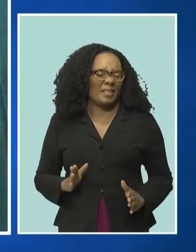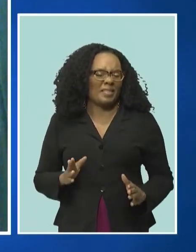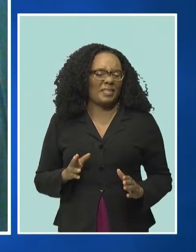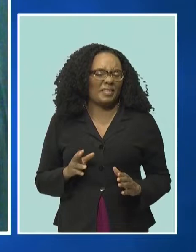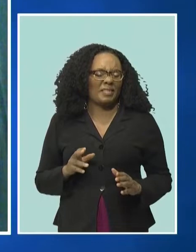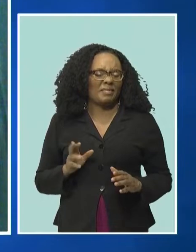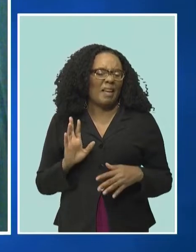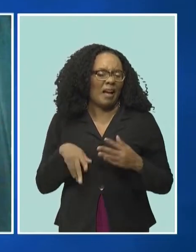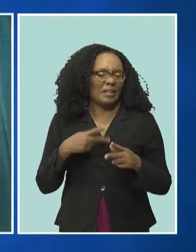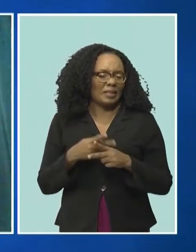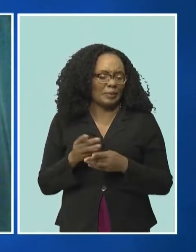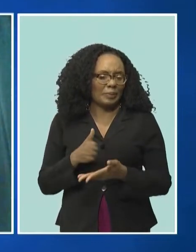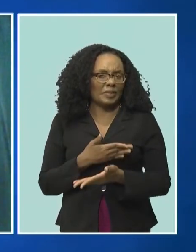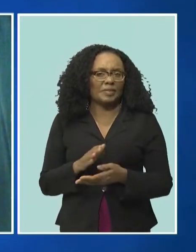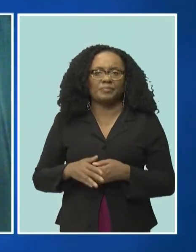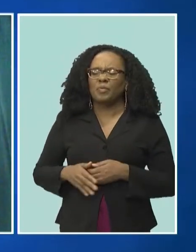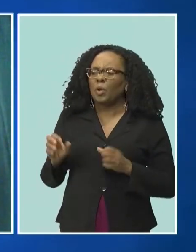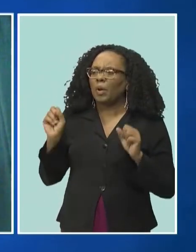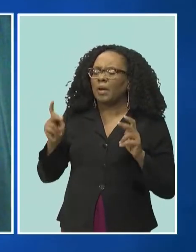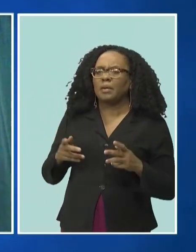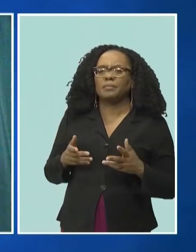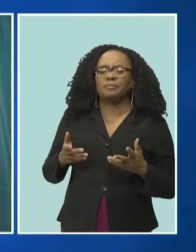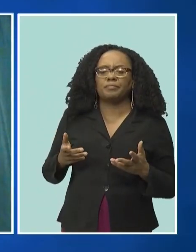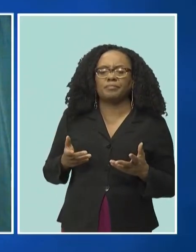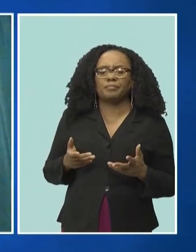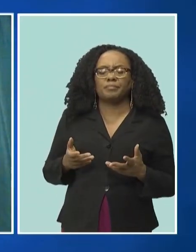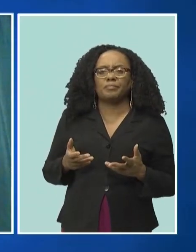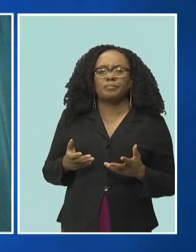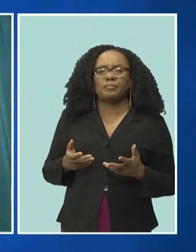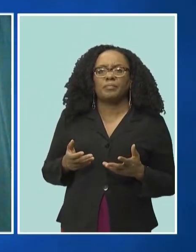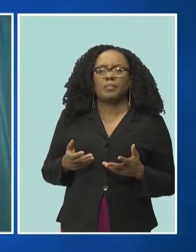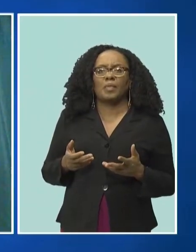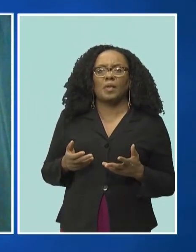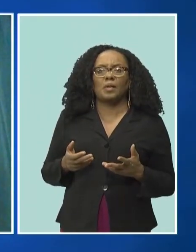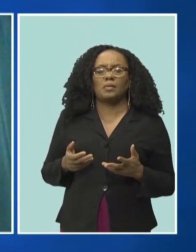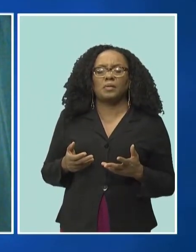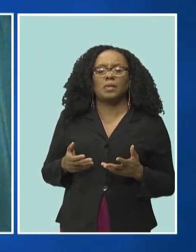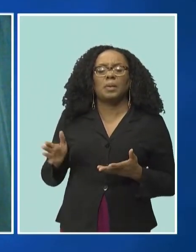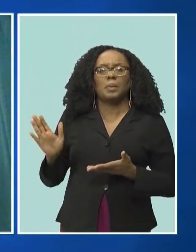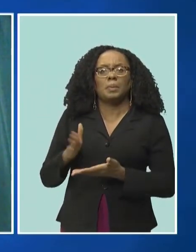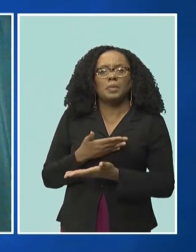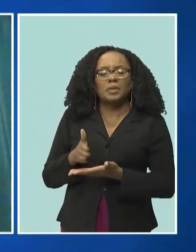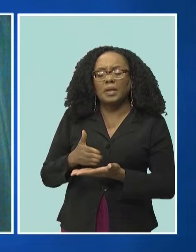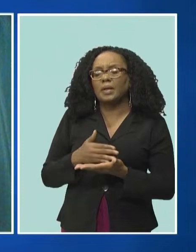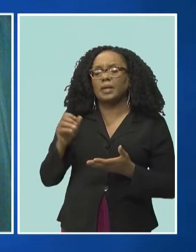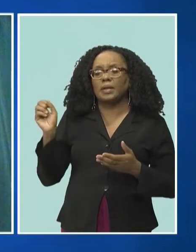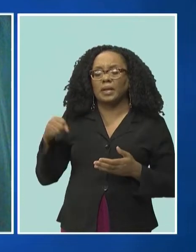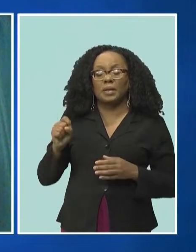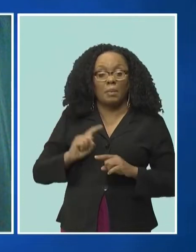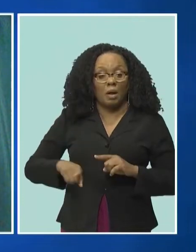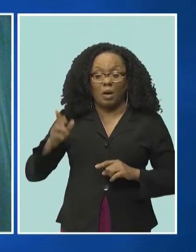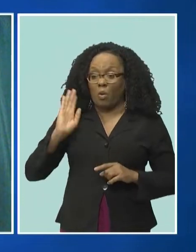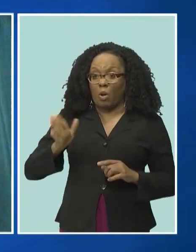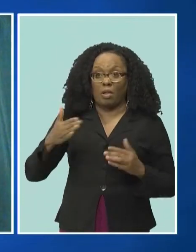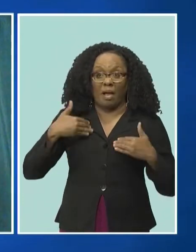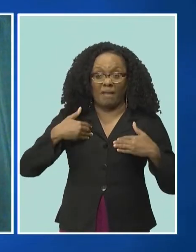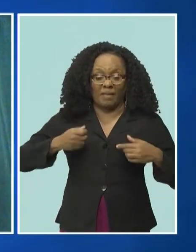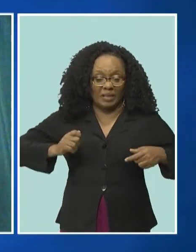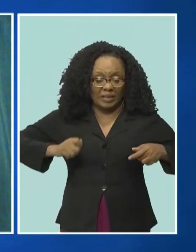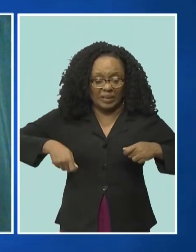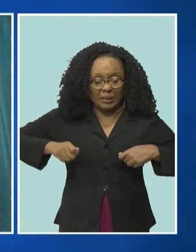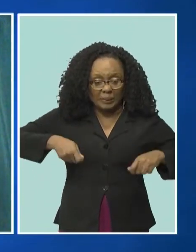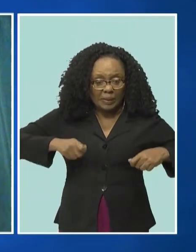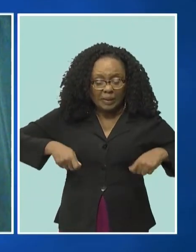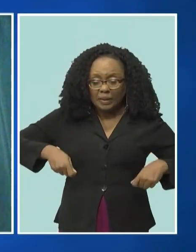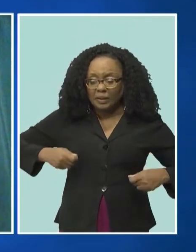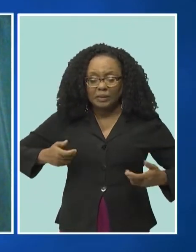the music, where will the accompaniment be coming from? Can we expect some steel pan to